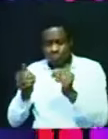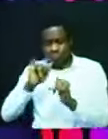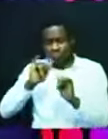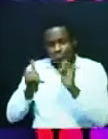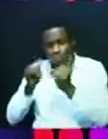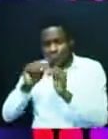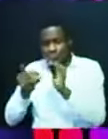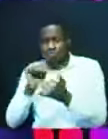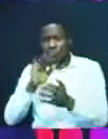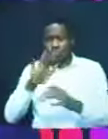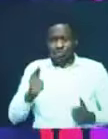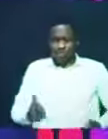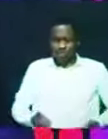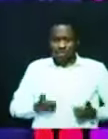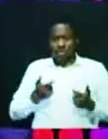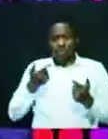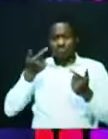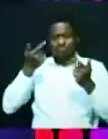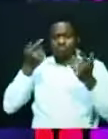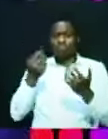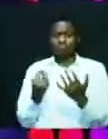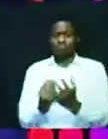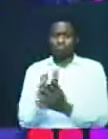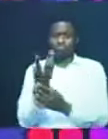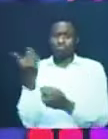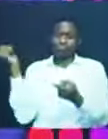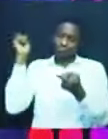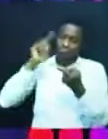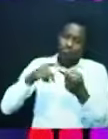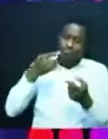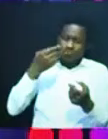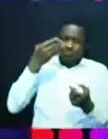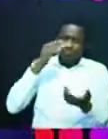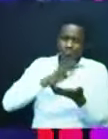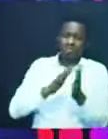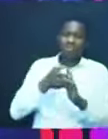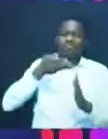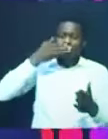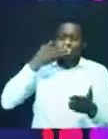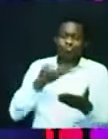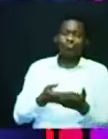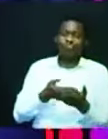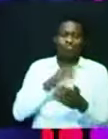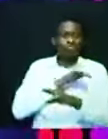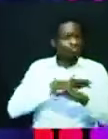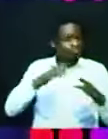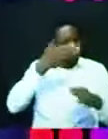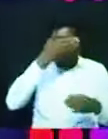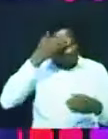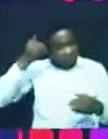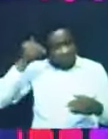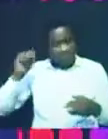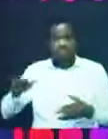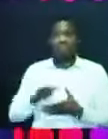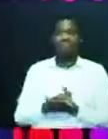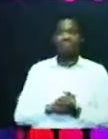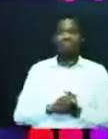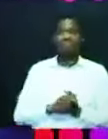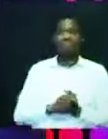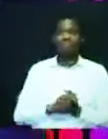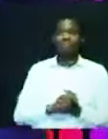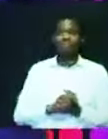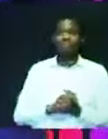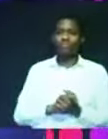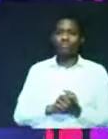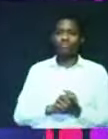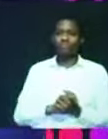say, Memo we didn't feel such a crunkrun ya abwow and you were see you abraboom and your unquem. And the scriptures is